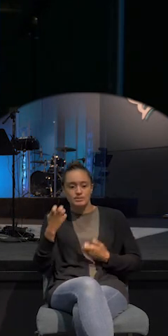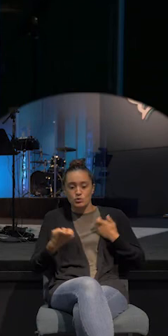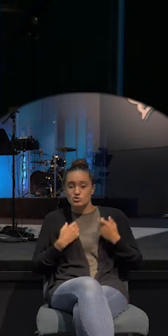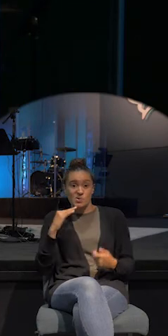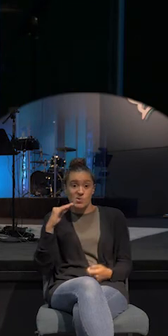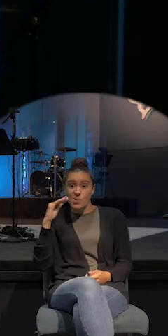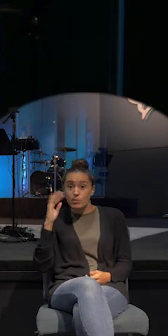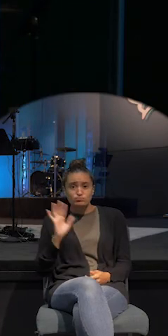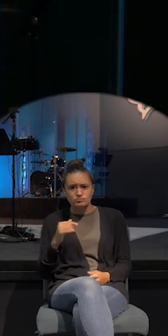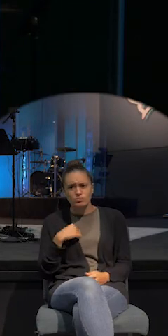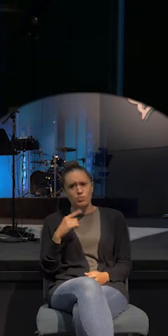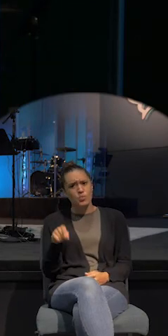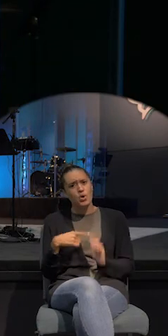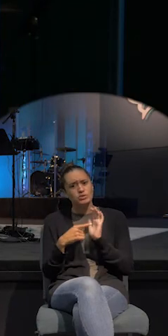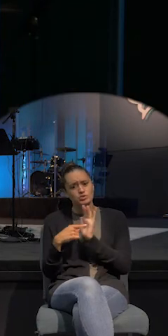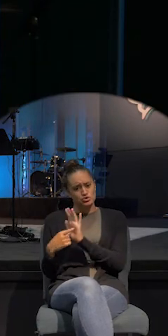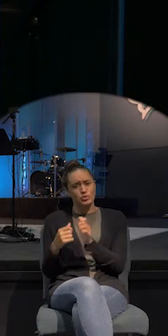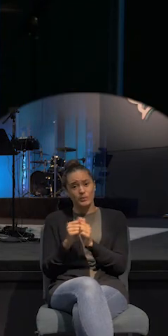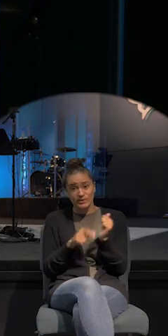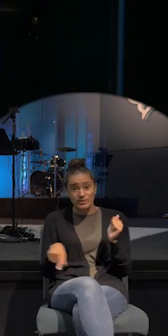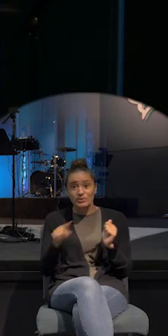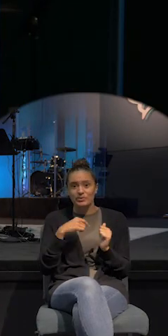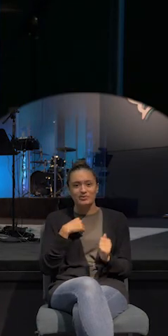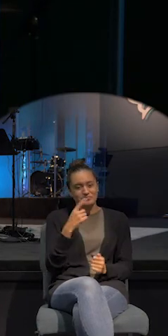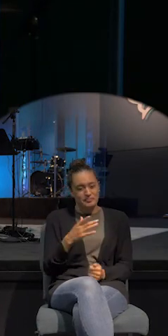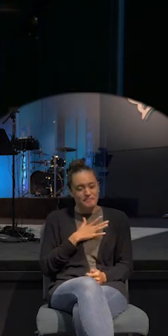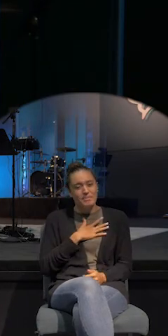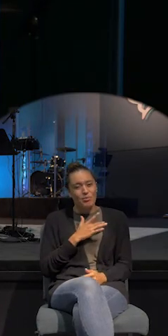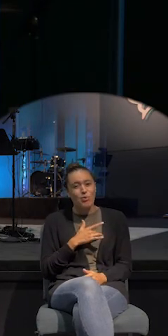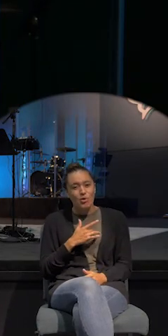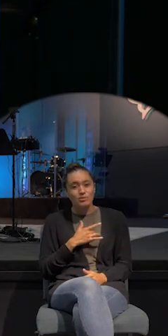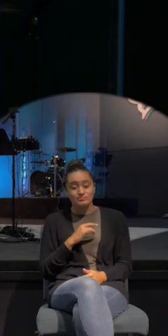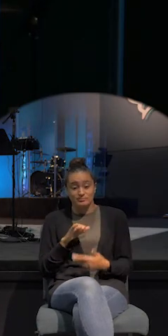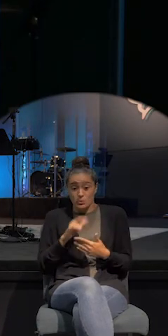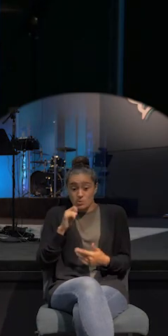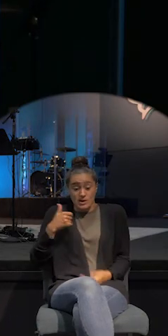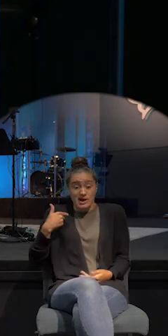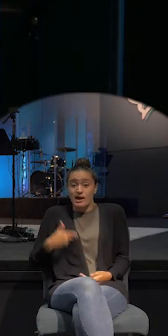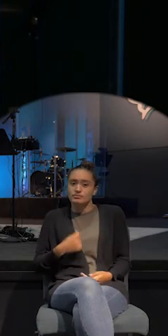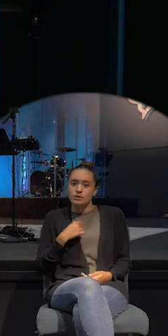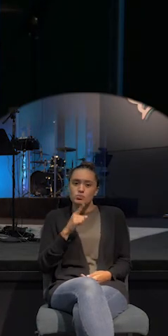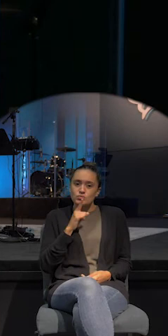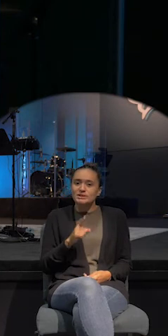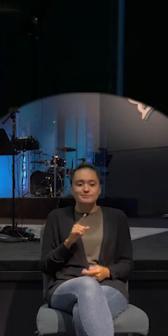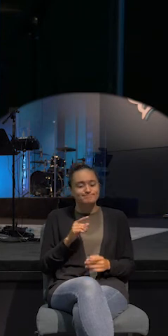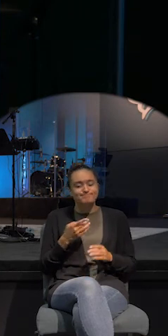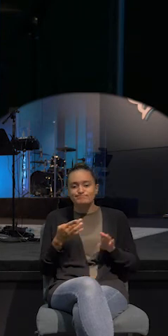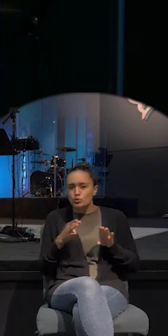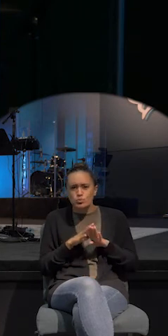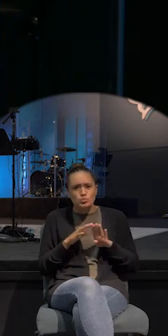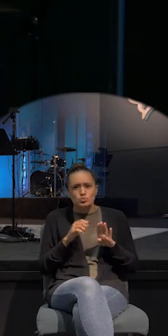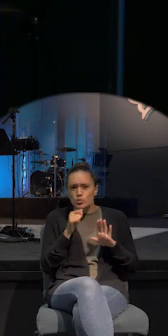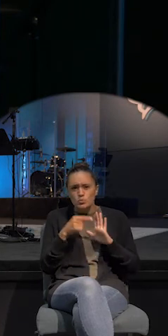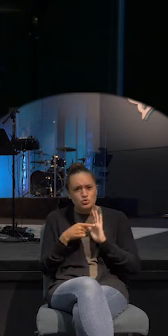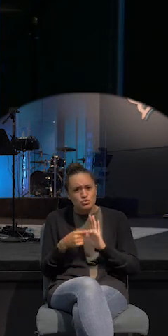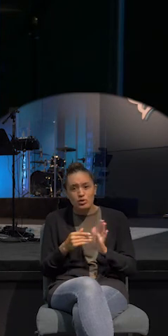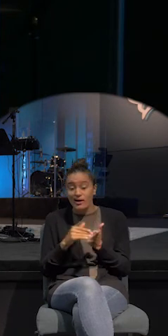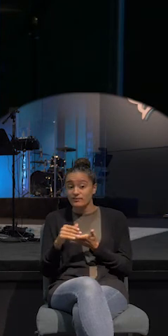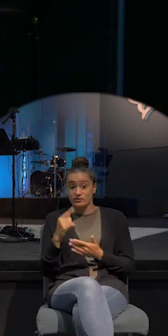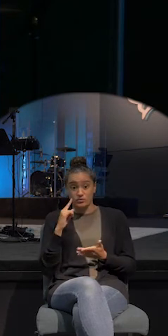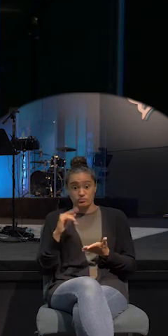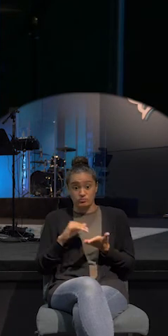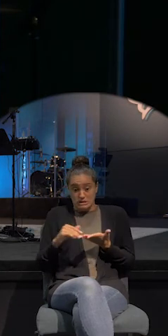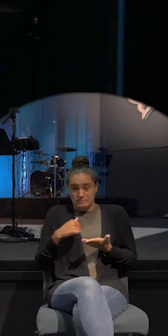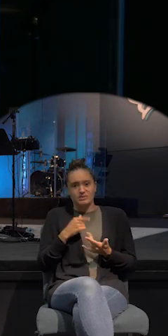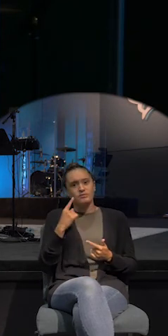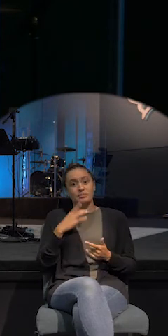I only show up with you guys when I tell you my heart. That's me. I'm very reserved. Forgive me for even the emotions I